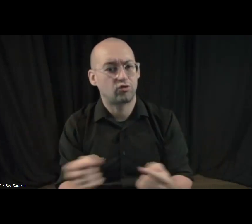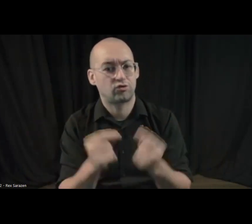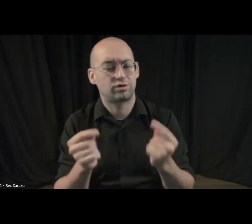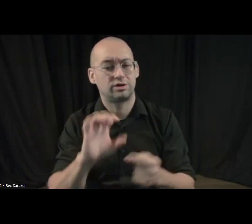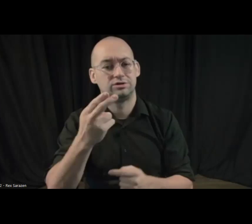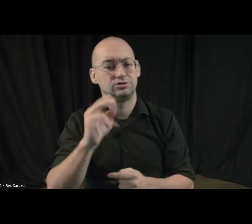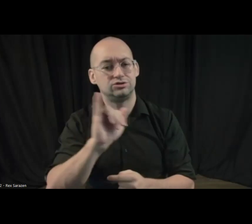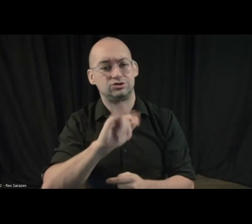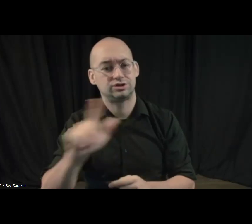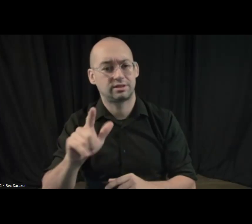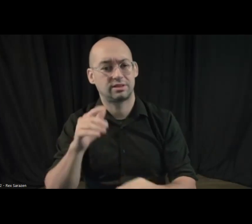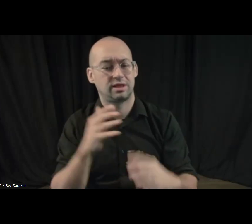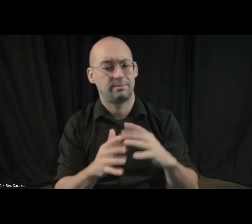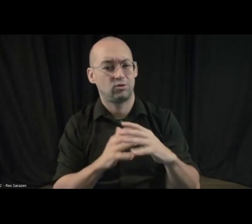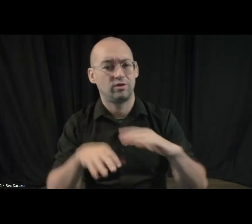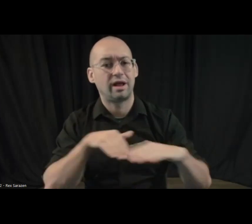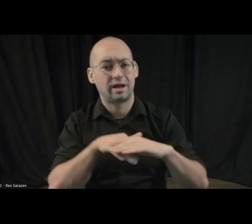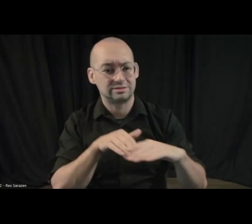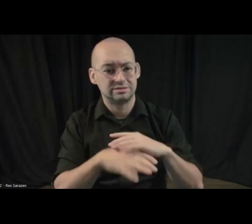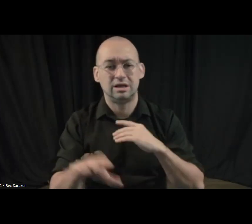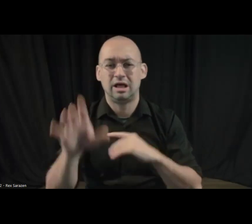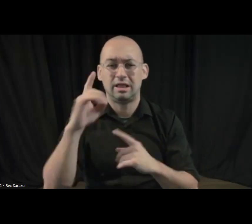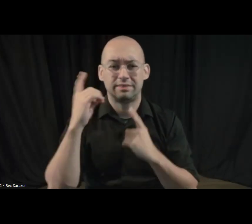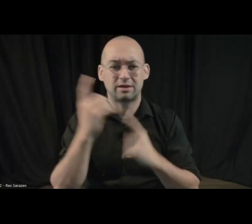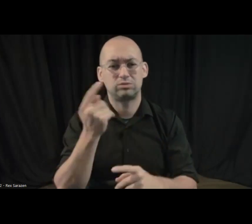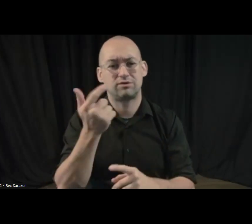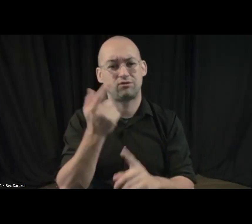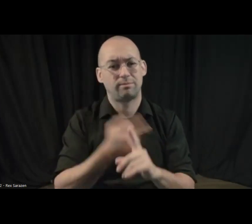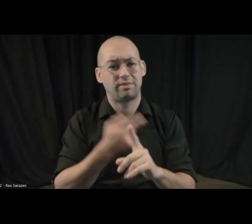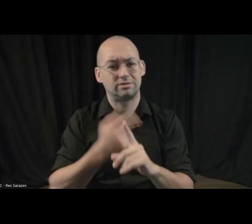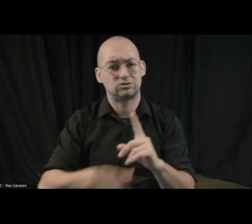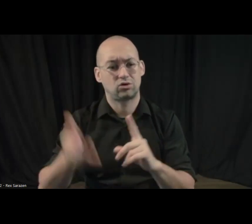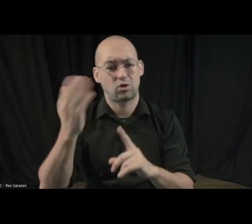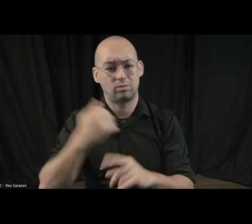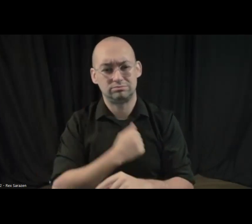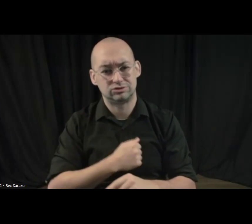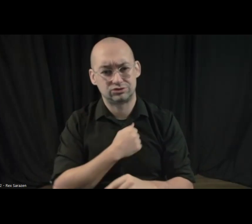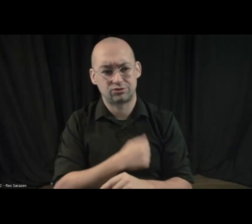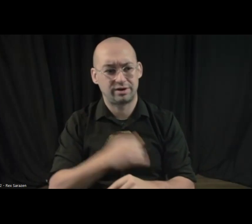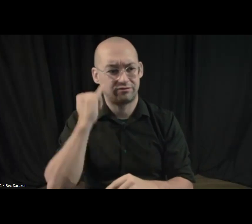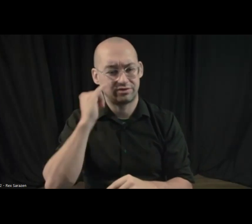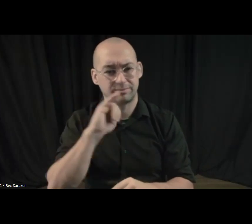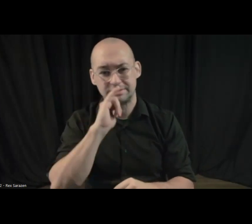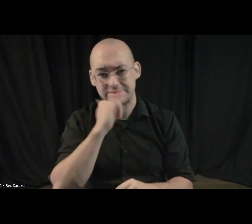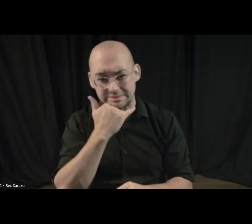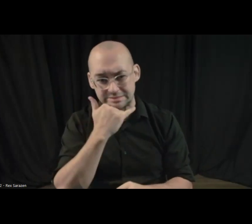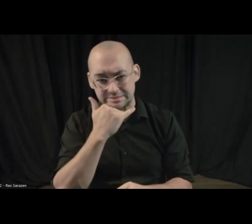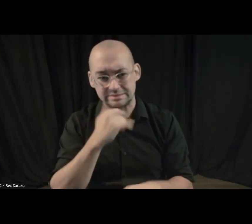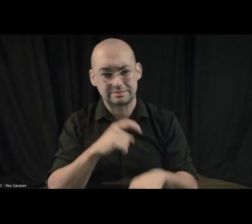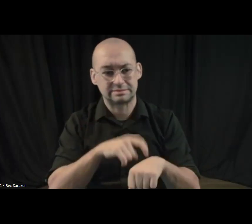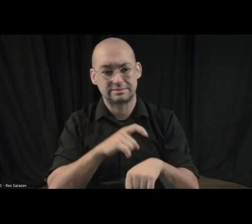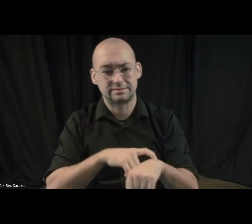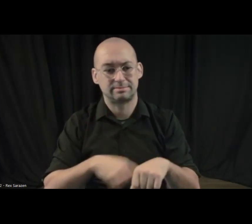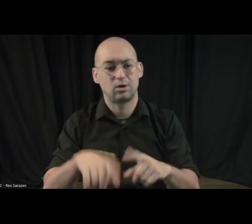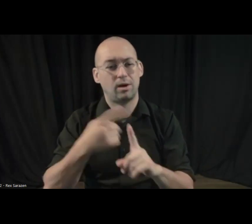access. So I think it was now a couple months ago, but you'll have to apologize if I'm messing up with the timing because the months are definitely